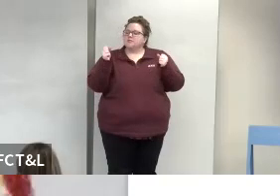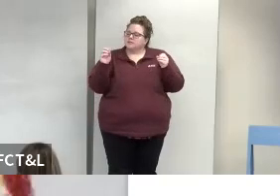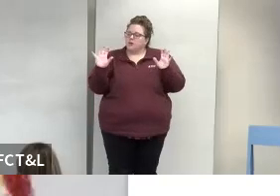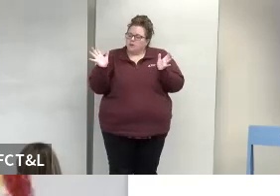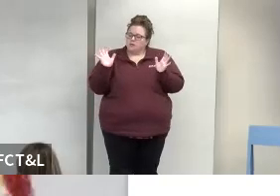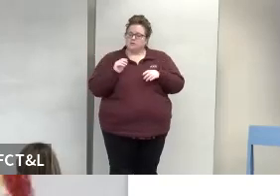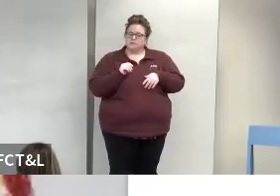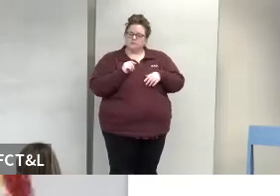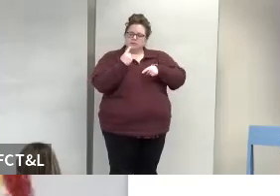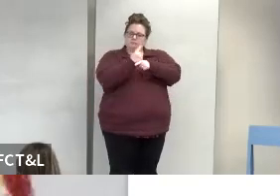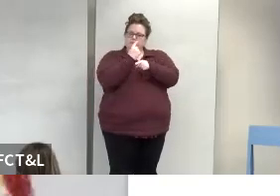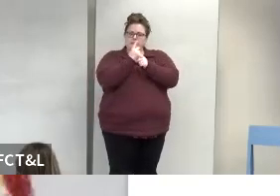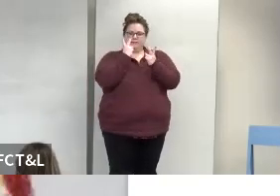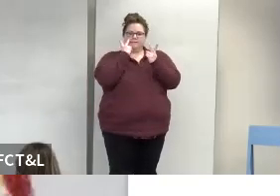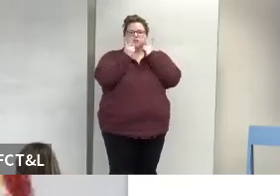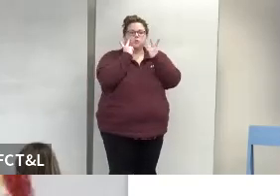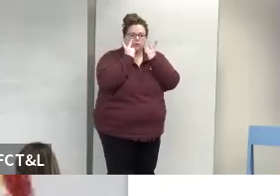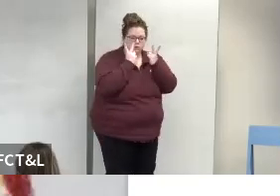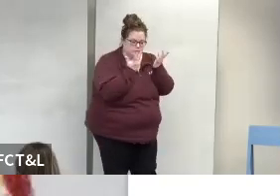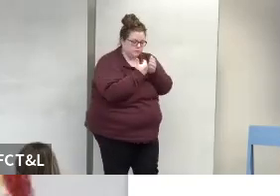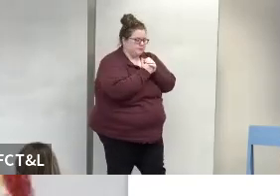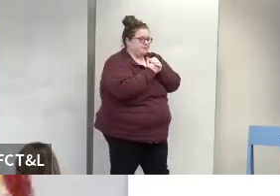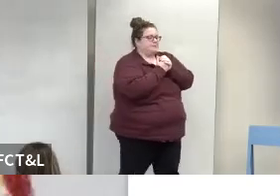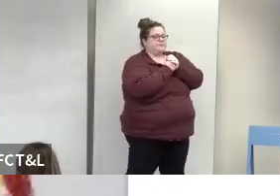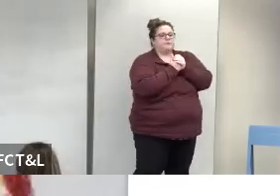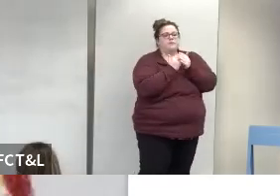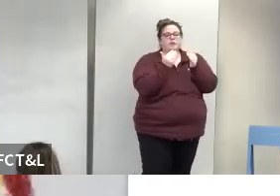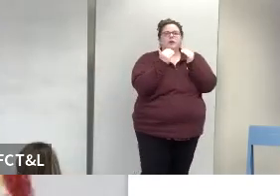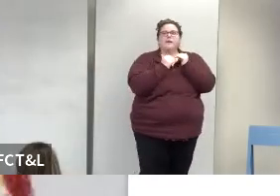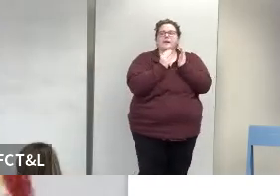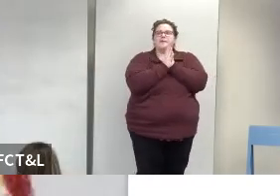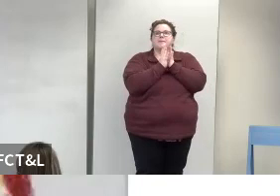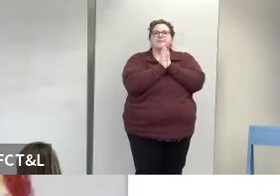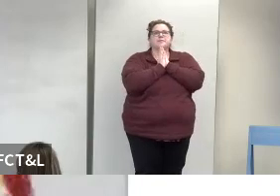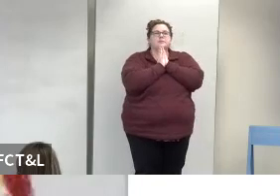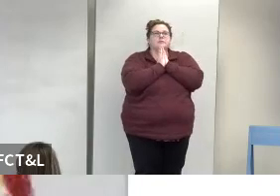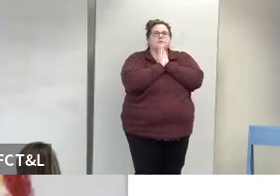But so there's appropriateness to it, of course.